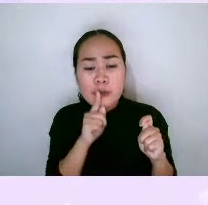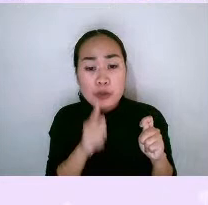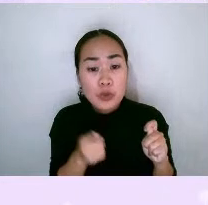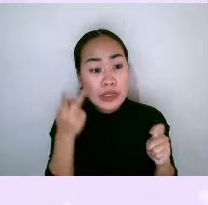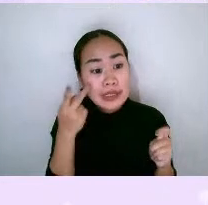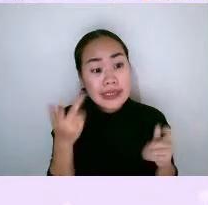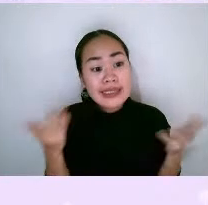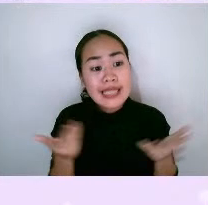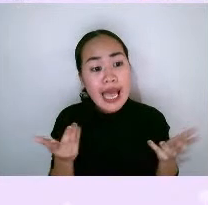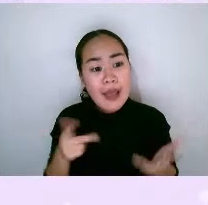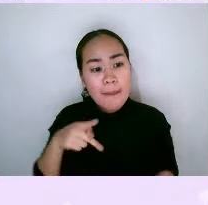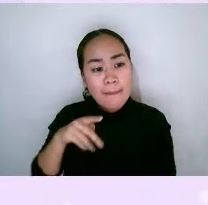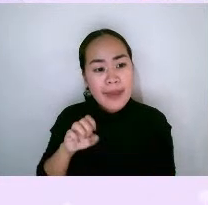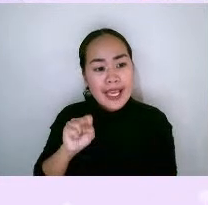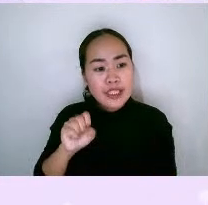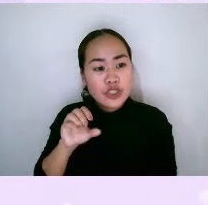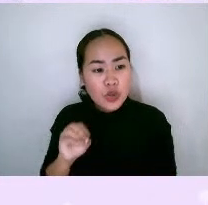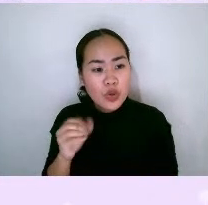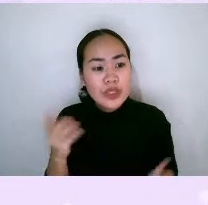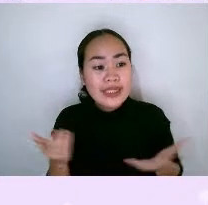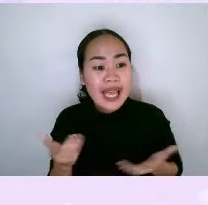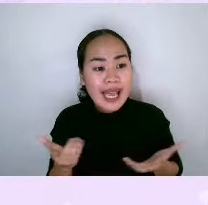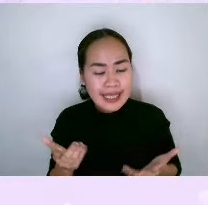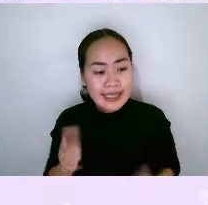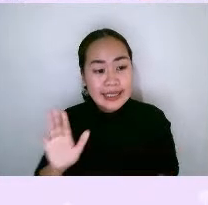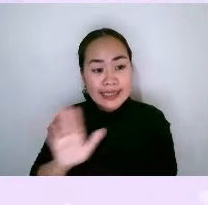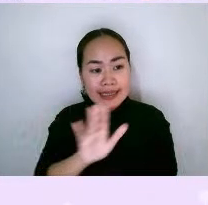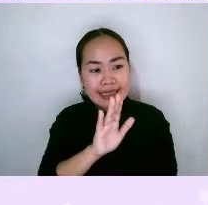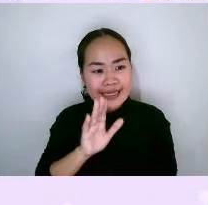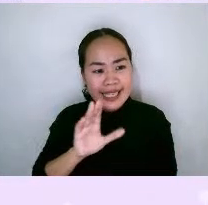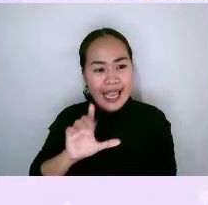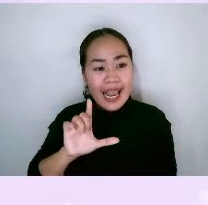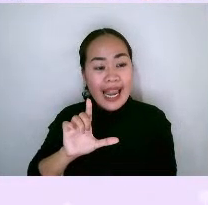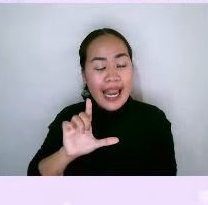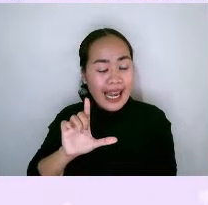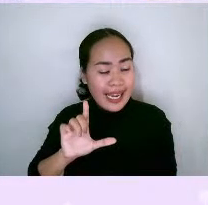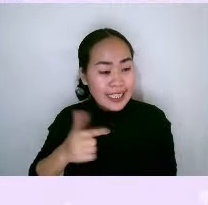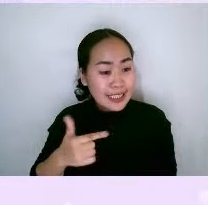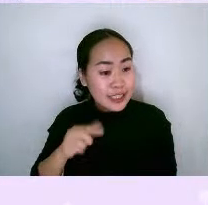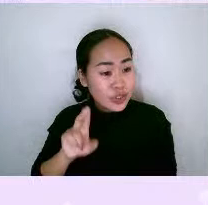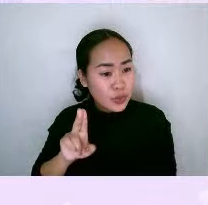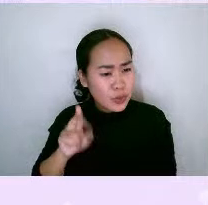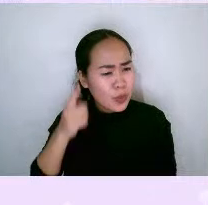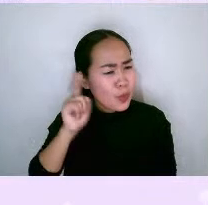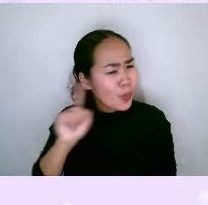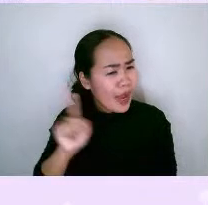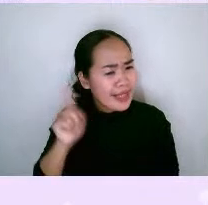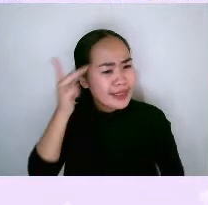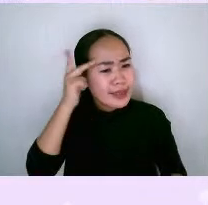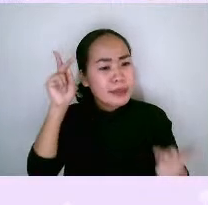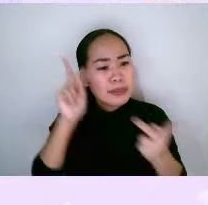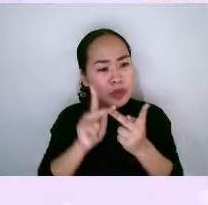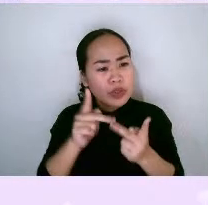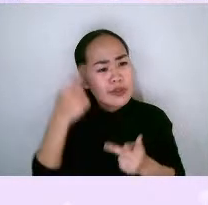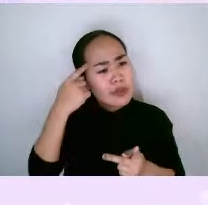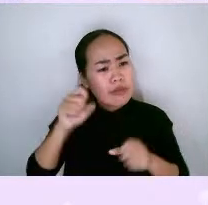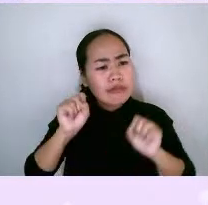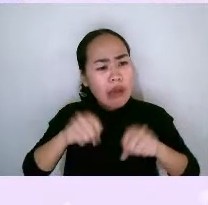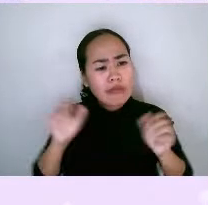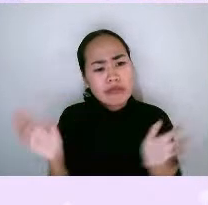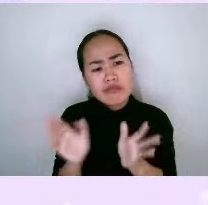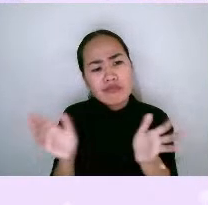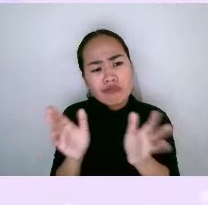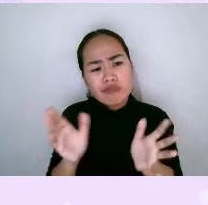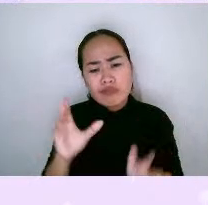sa ating mga local government units. And ang purpose po nito ay i-enhance ang access ng ating mga job seekers to the